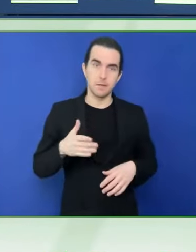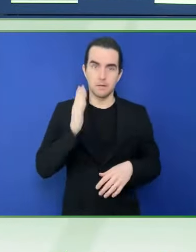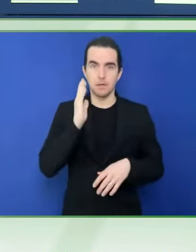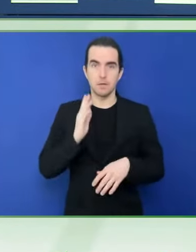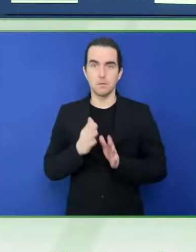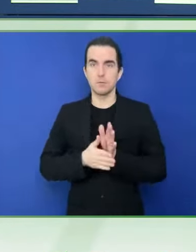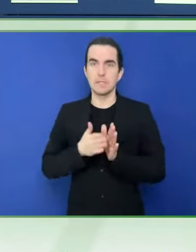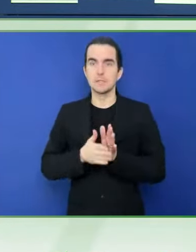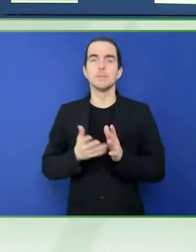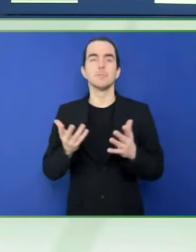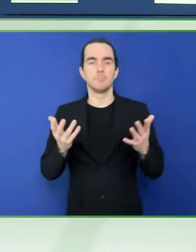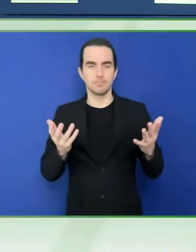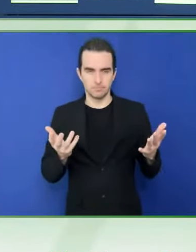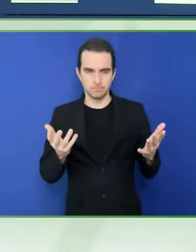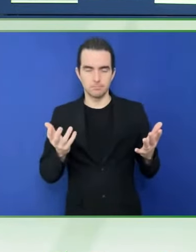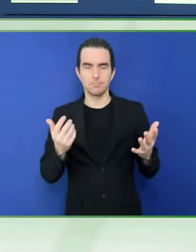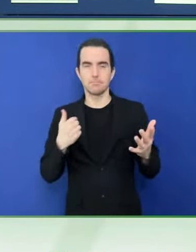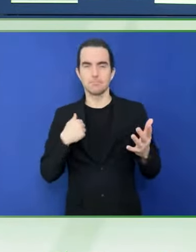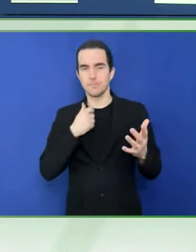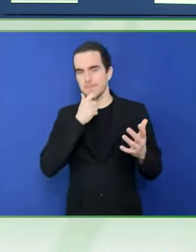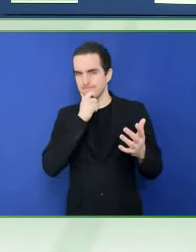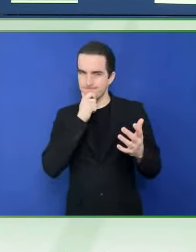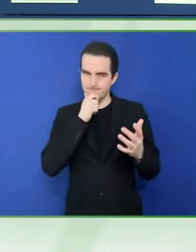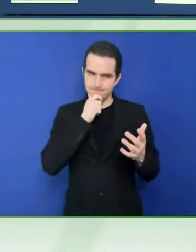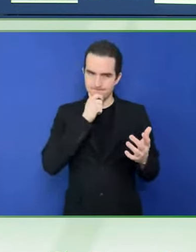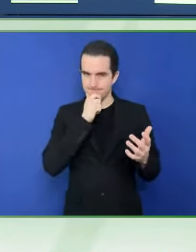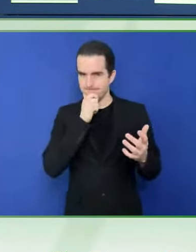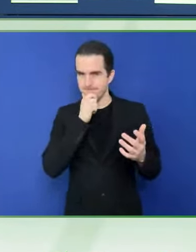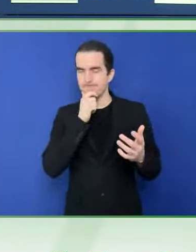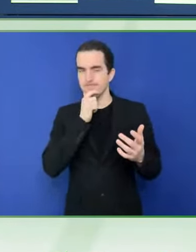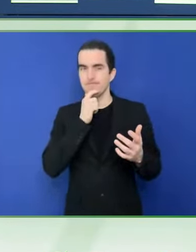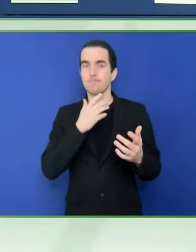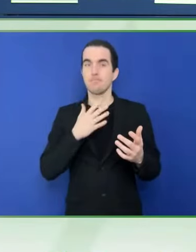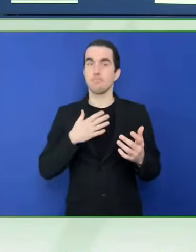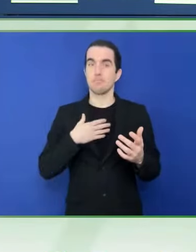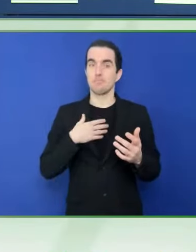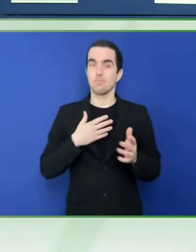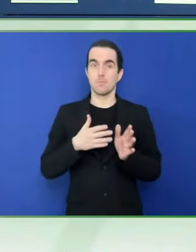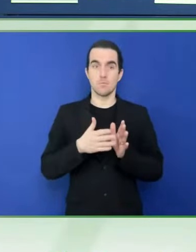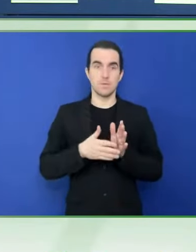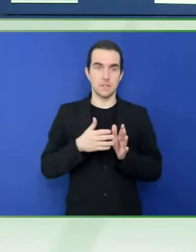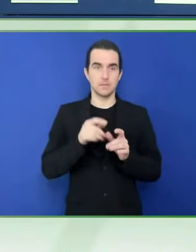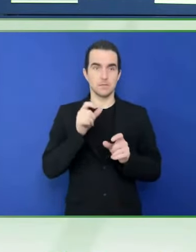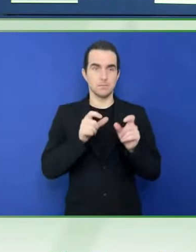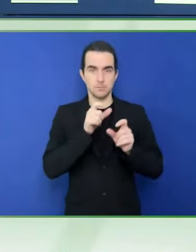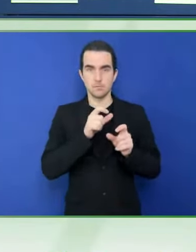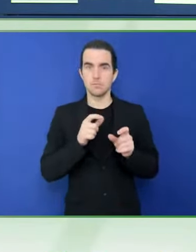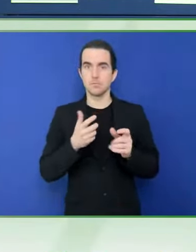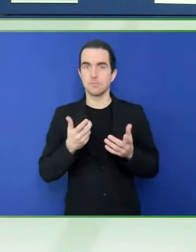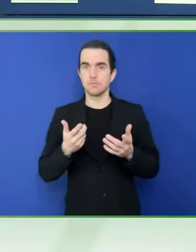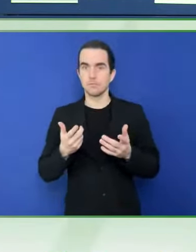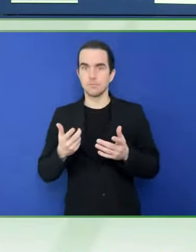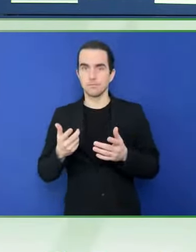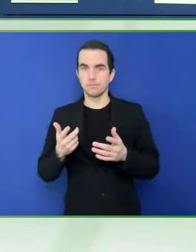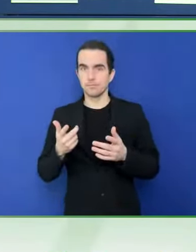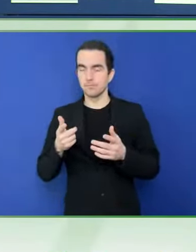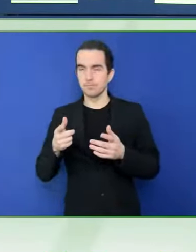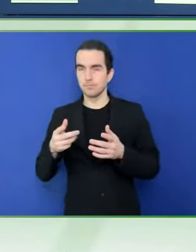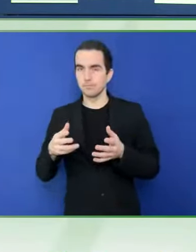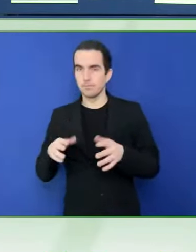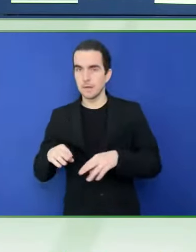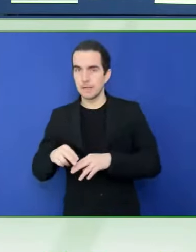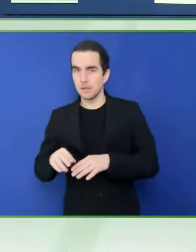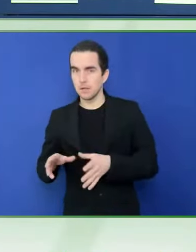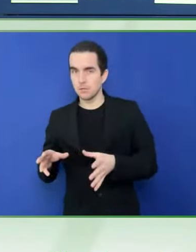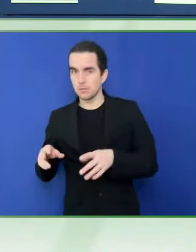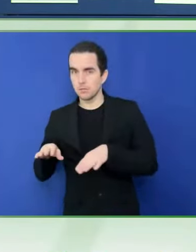prior notification, of course, because it's legally required. It's 24 hours before the journey.